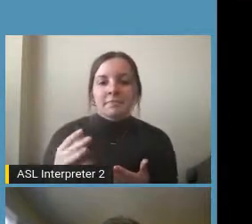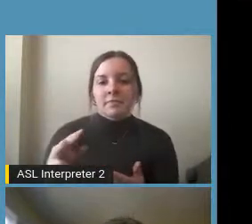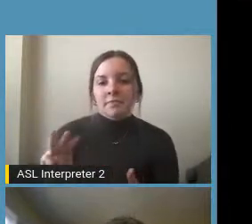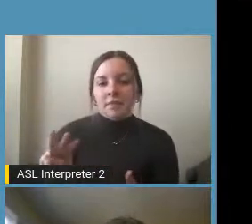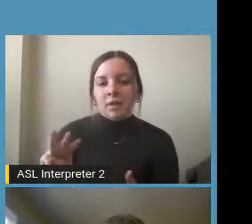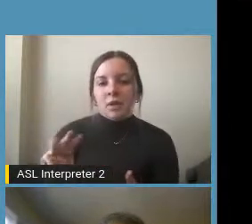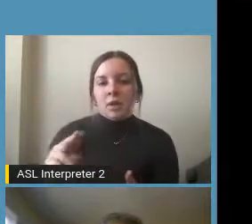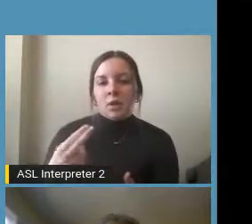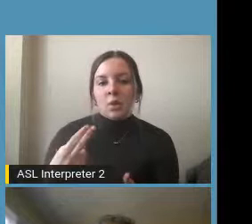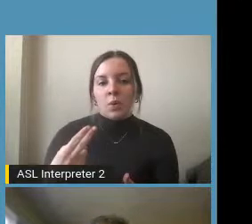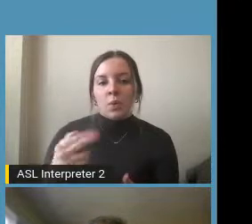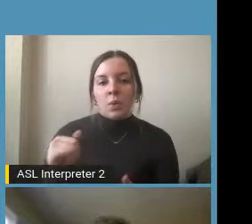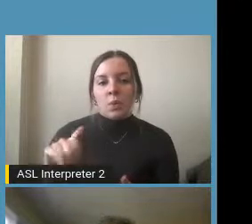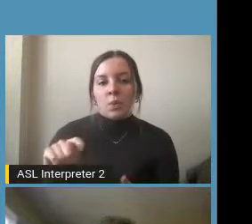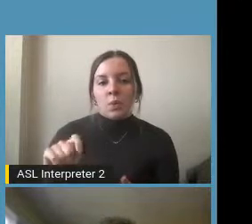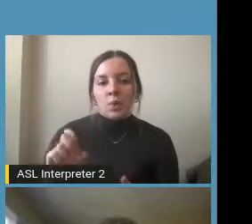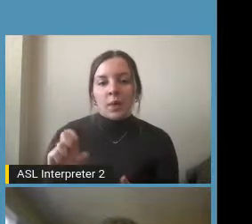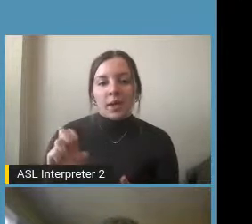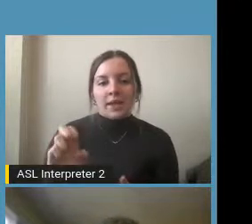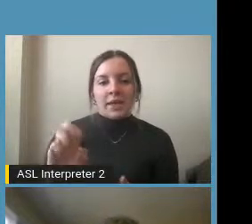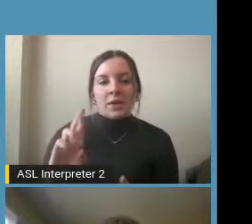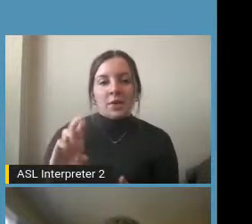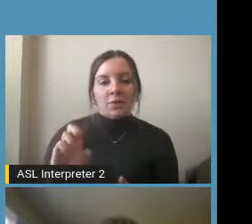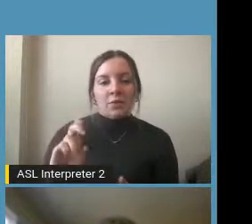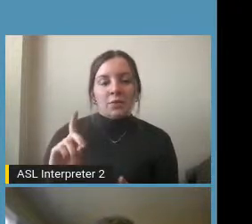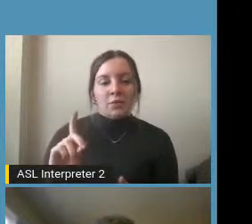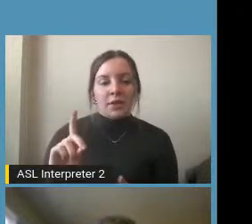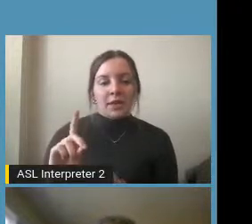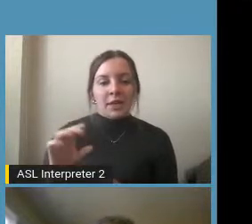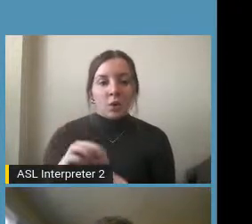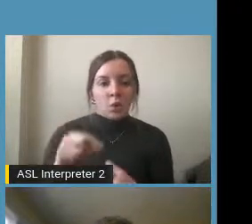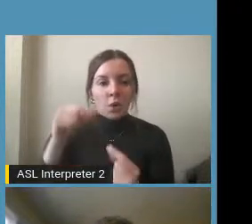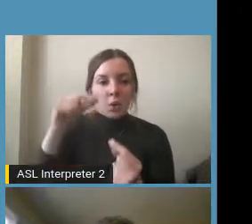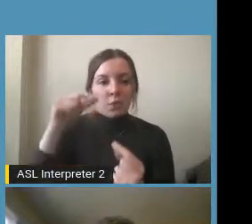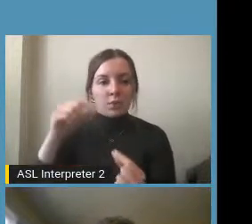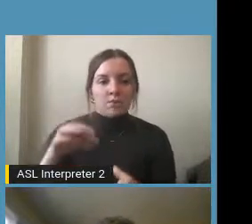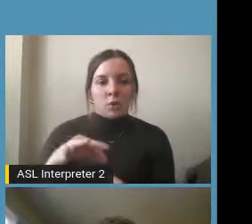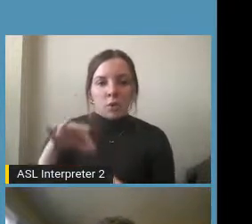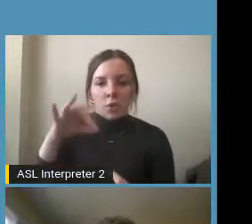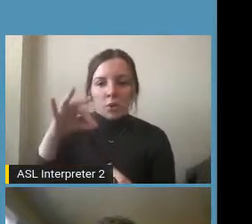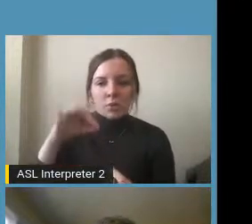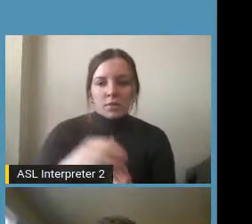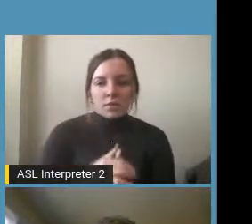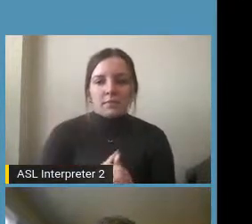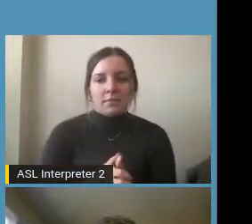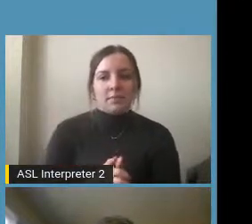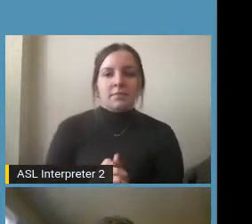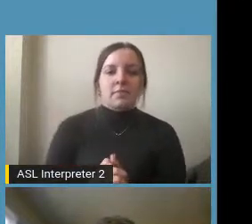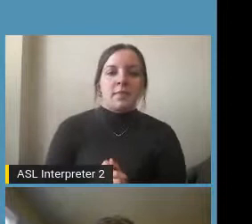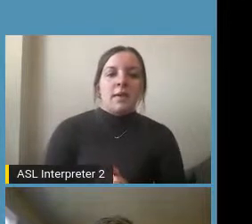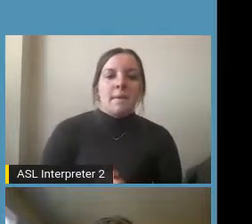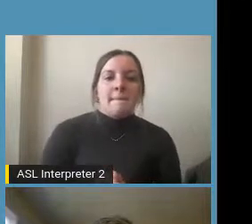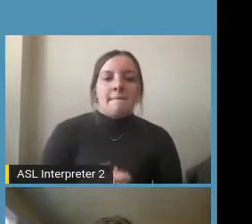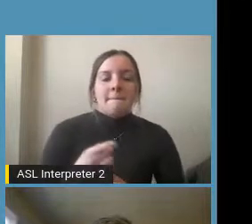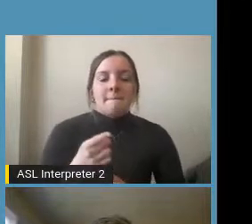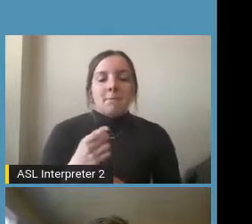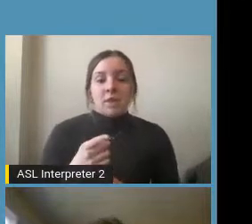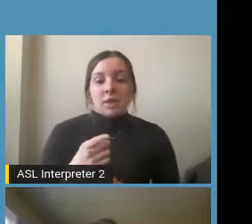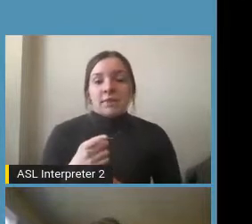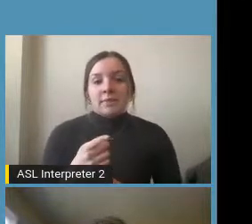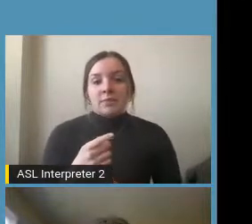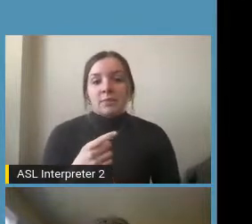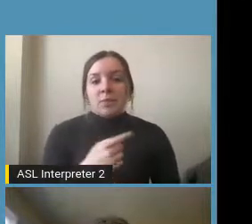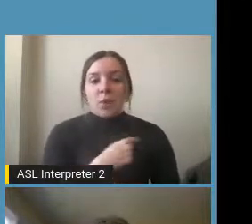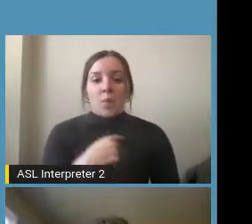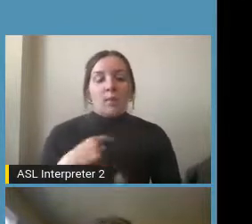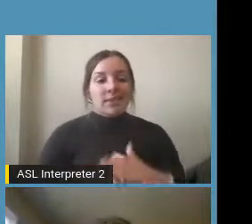White-Reed's ghost. National Gallery had us scan this because it was being put together. It was going to go